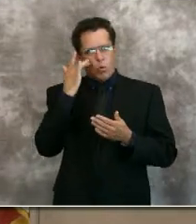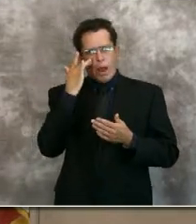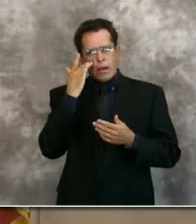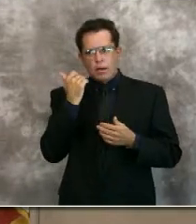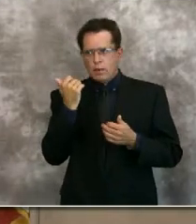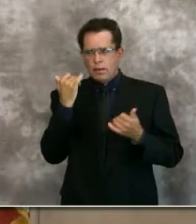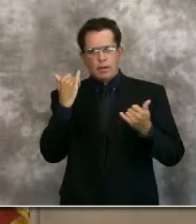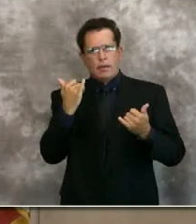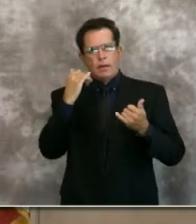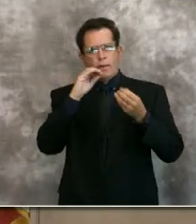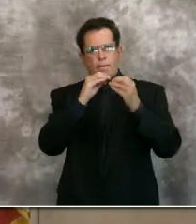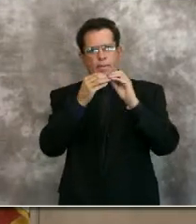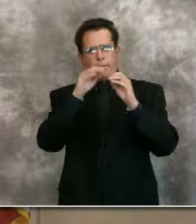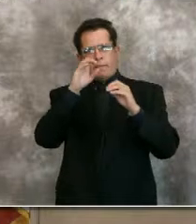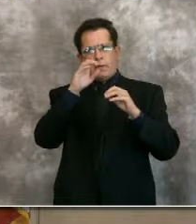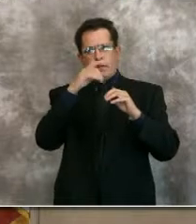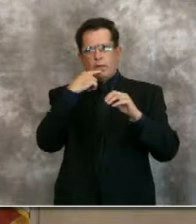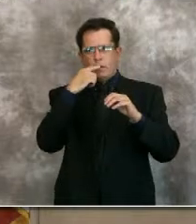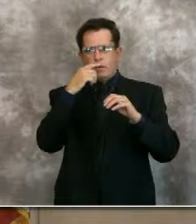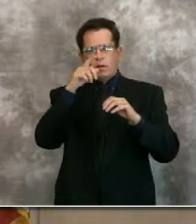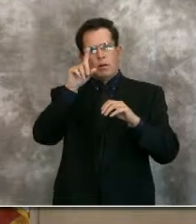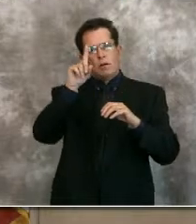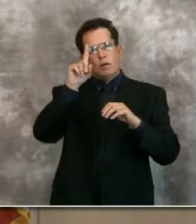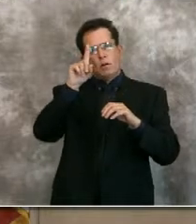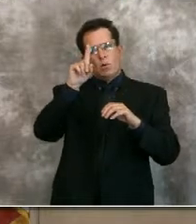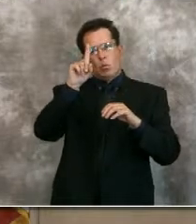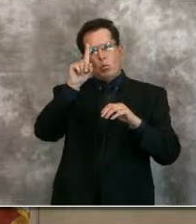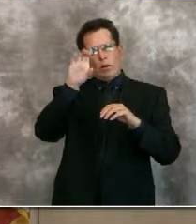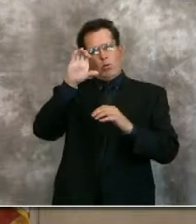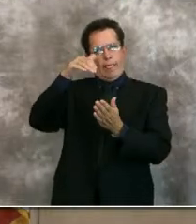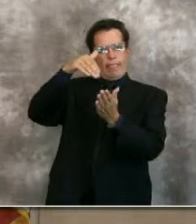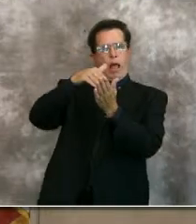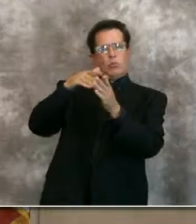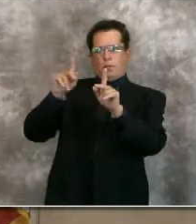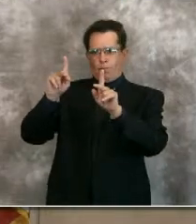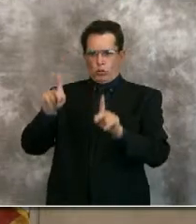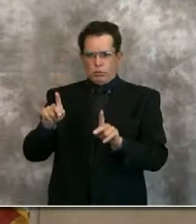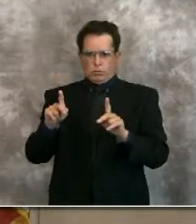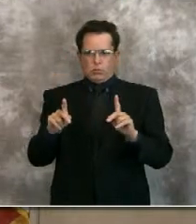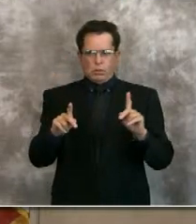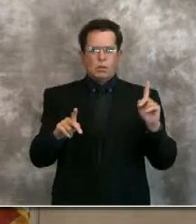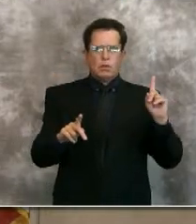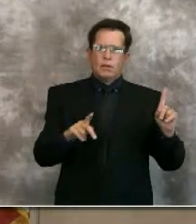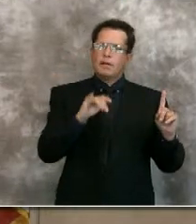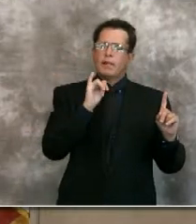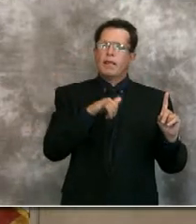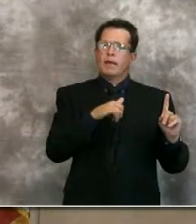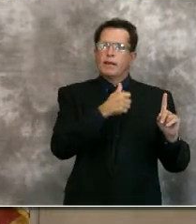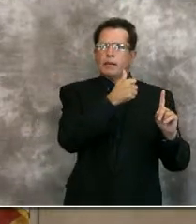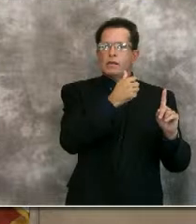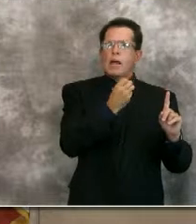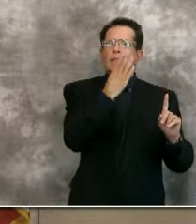at 100 per 100,000 people? Why is that metric not higher?